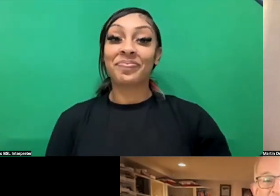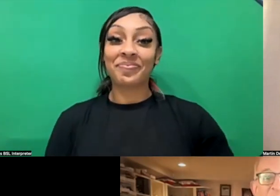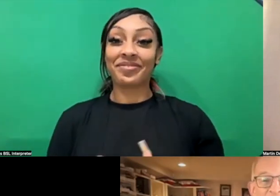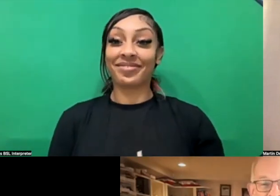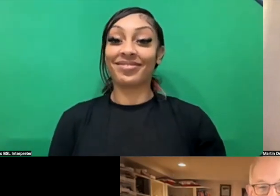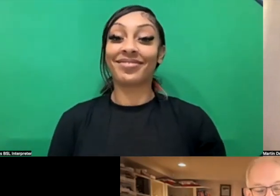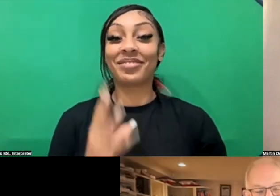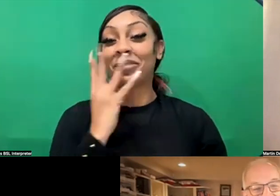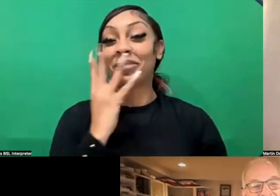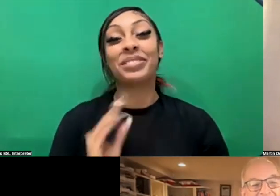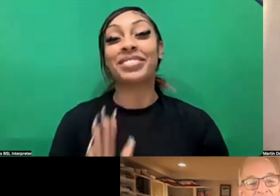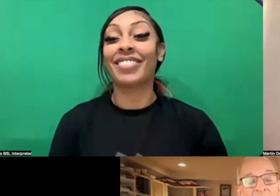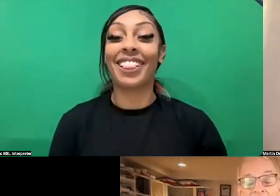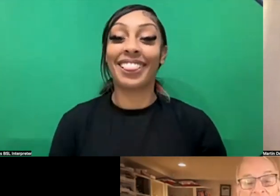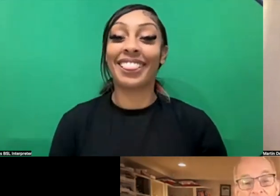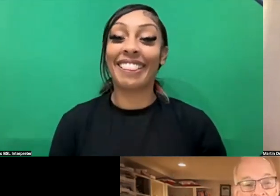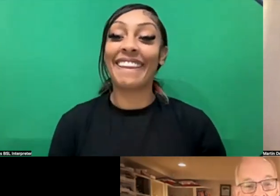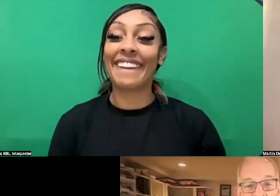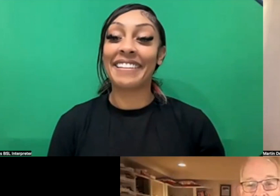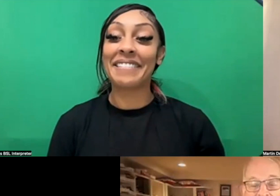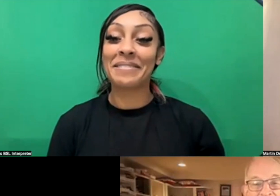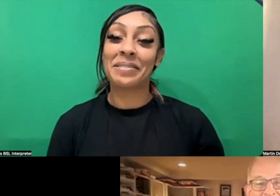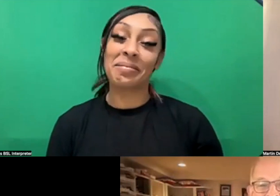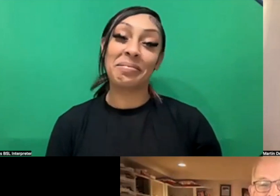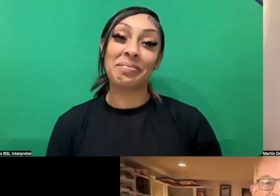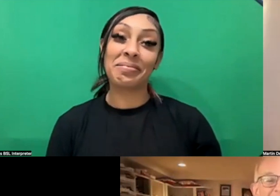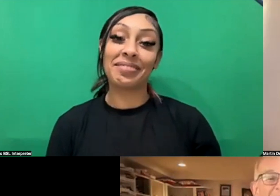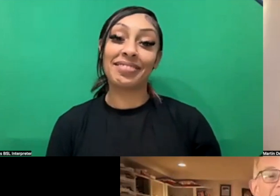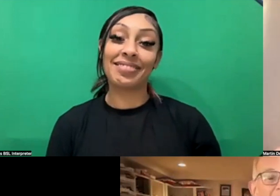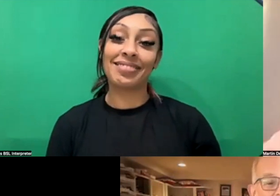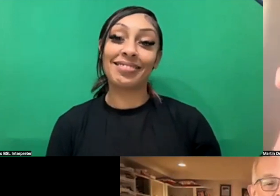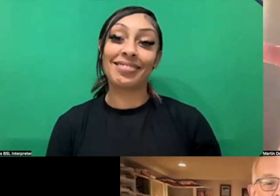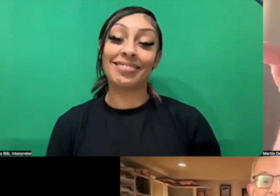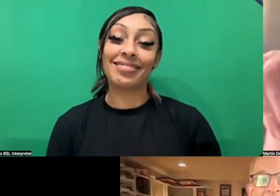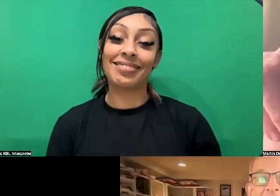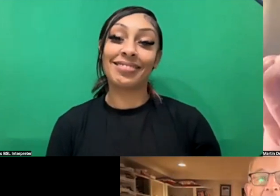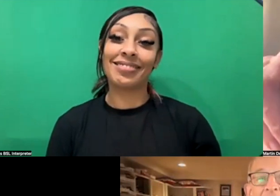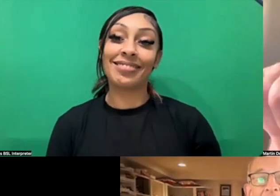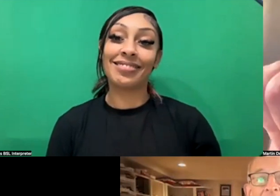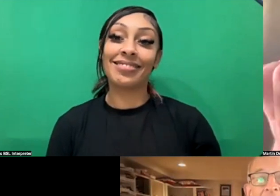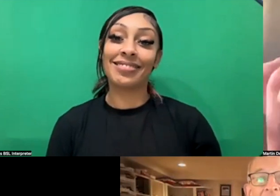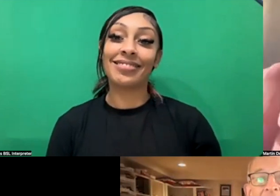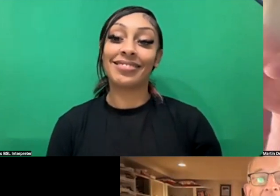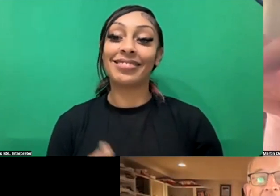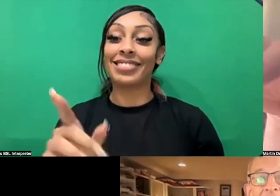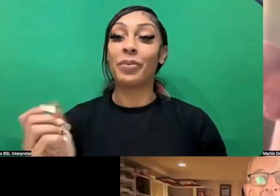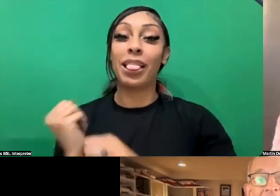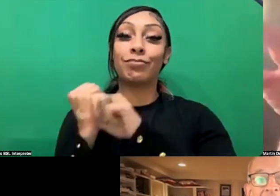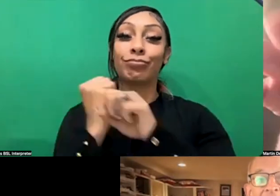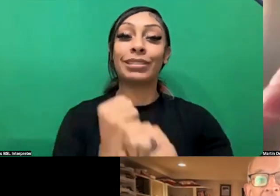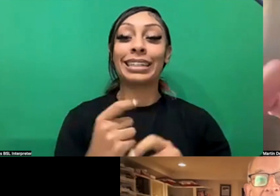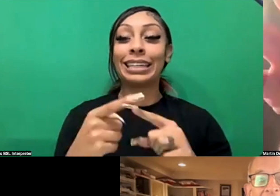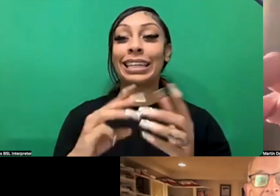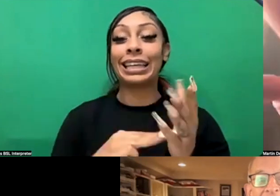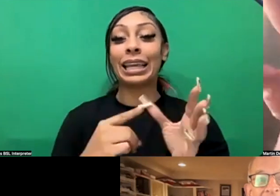It's just beautiful. Right, and that's such a nice. great match for an instrument. So we'll bring Emmanuel in shortly. We're going